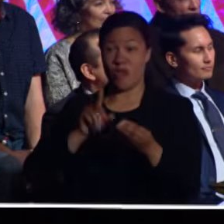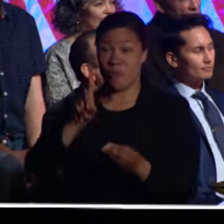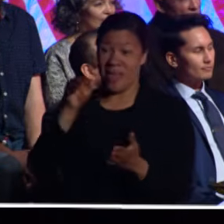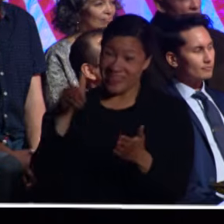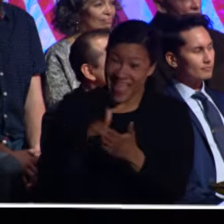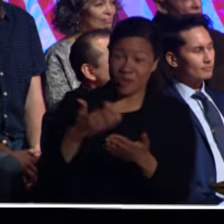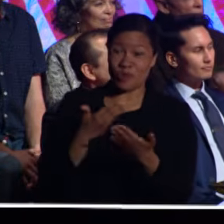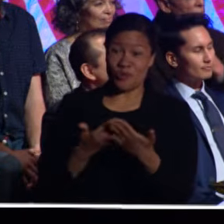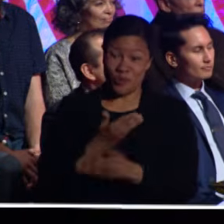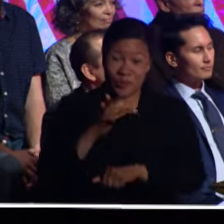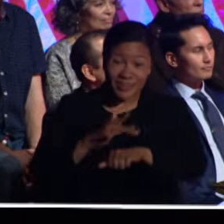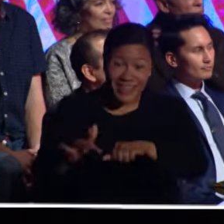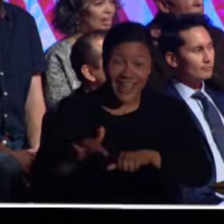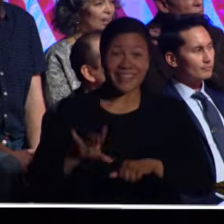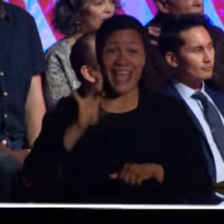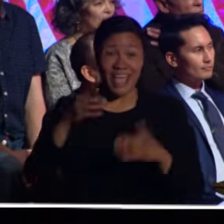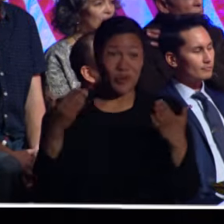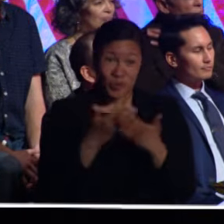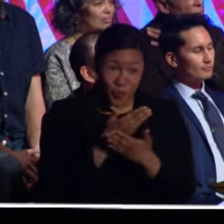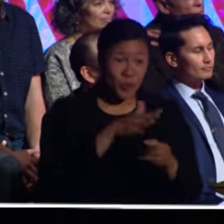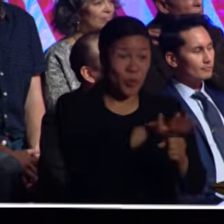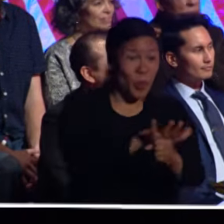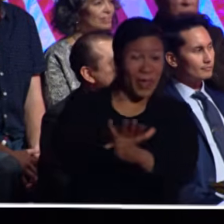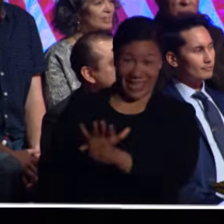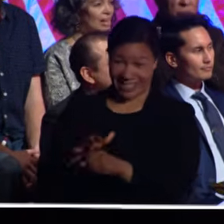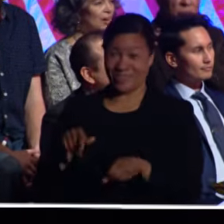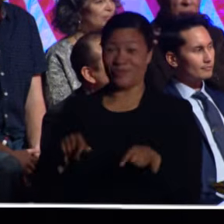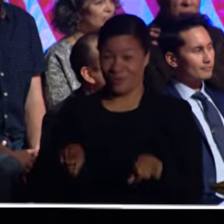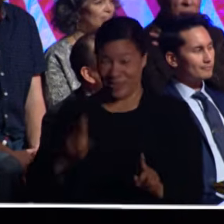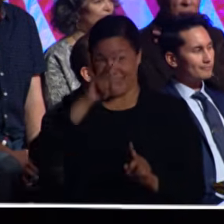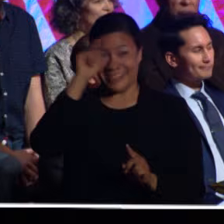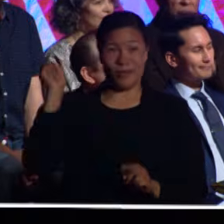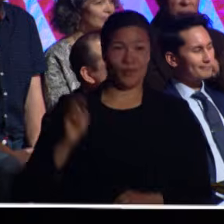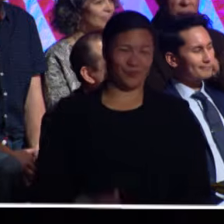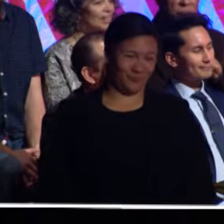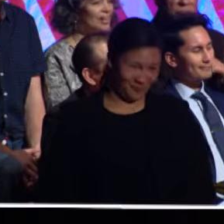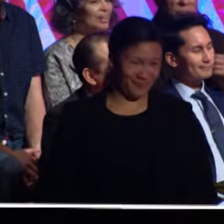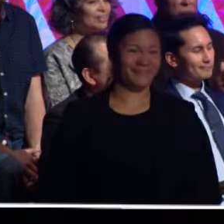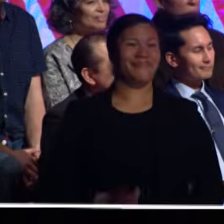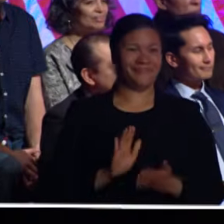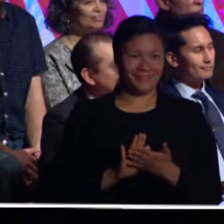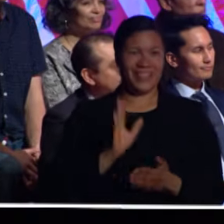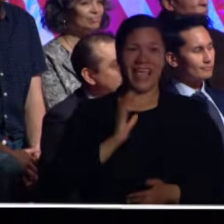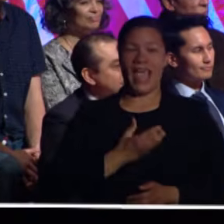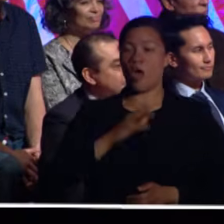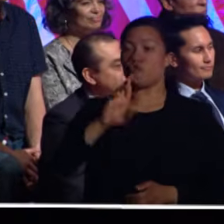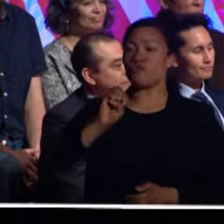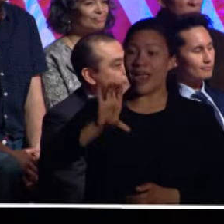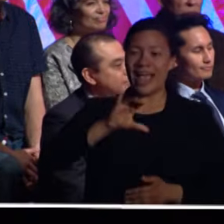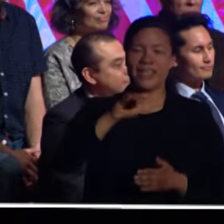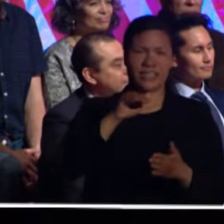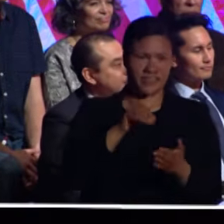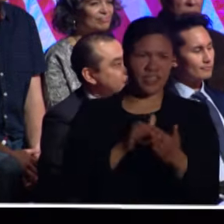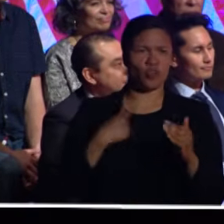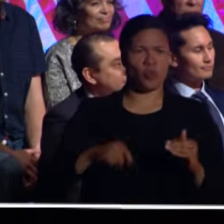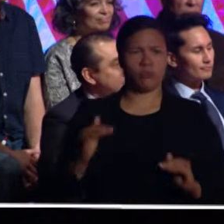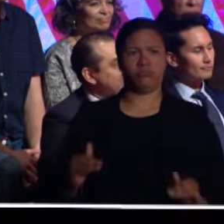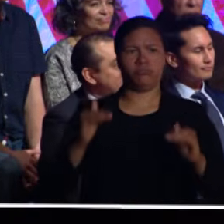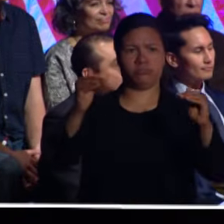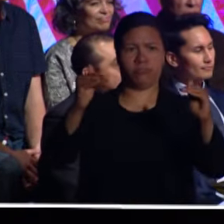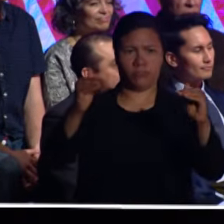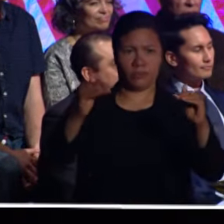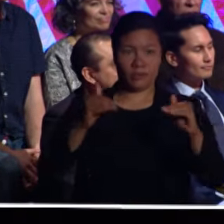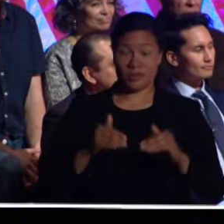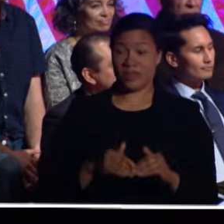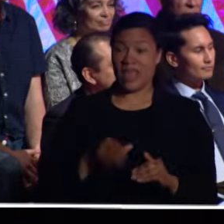8 new sites this summer. We've upgraded our rec centers, and the renaissance of our library system is